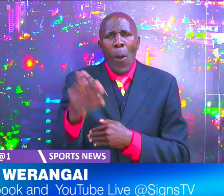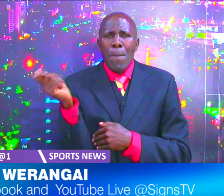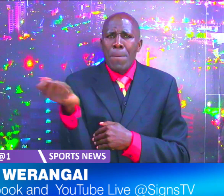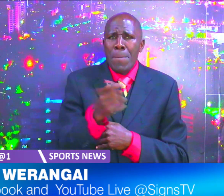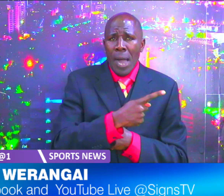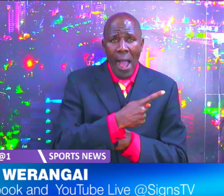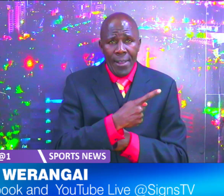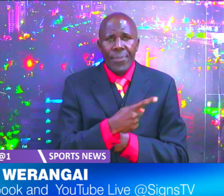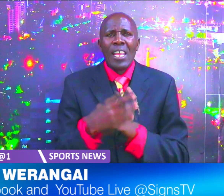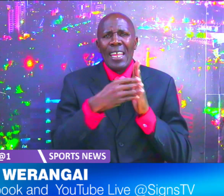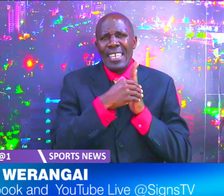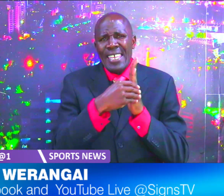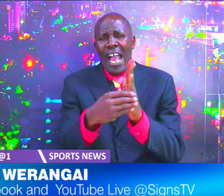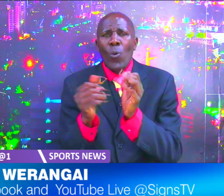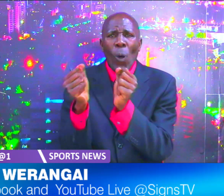month.